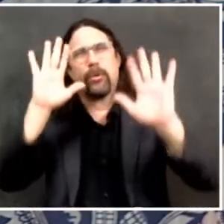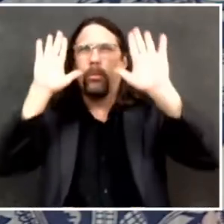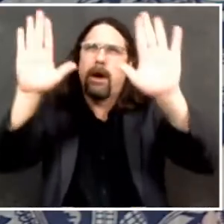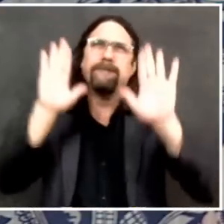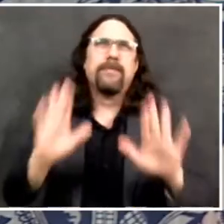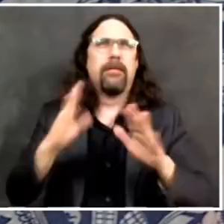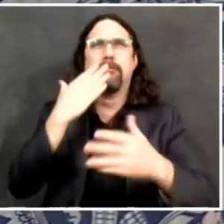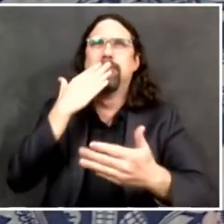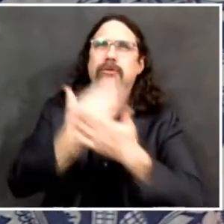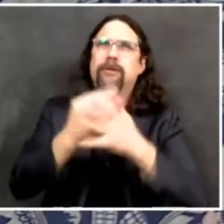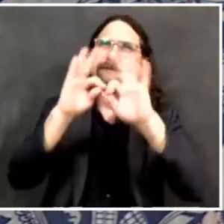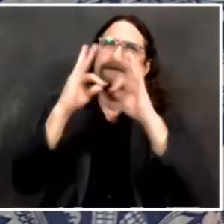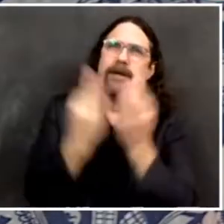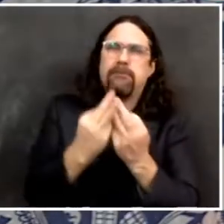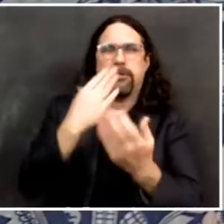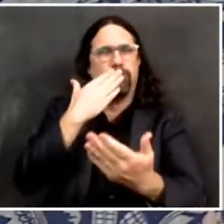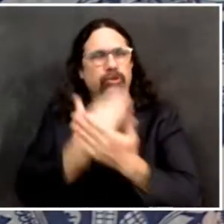to